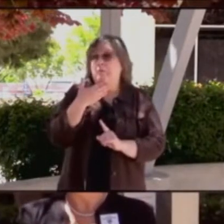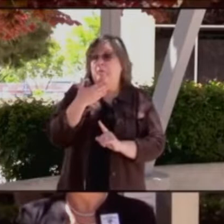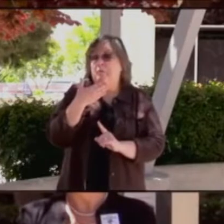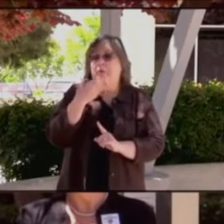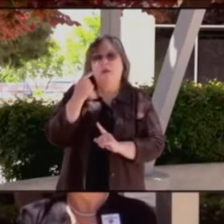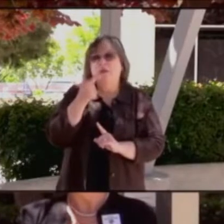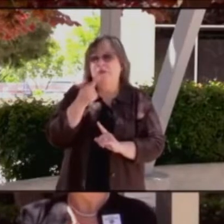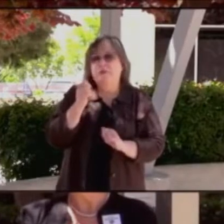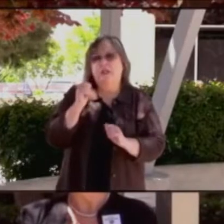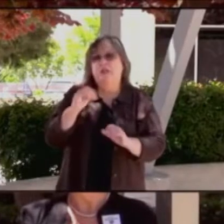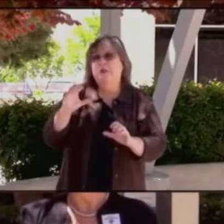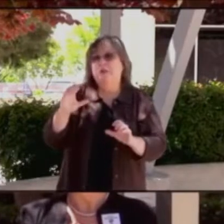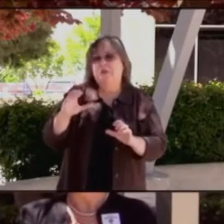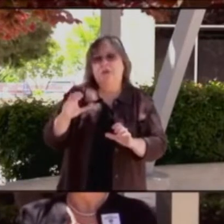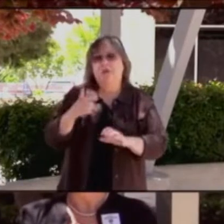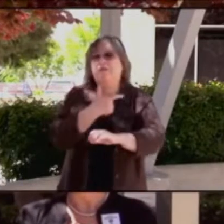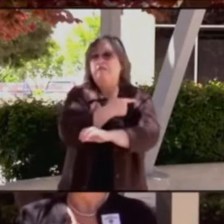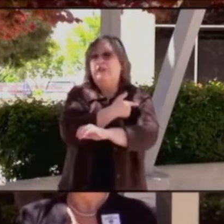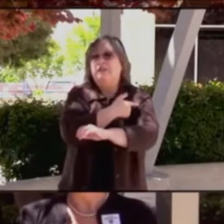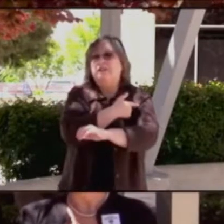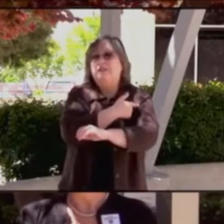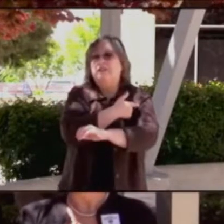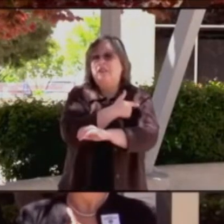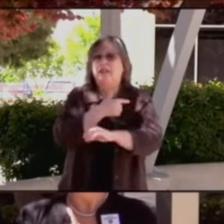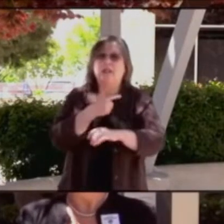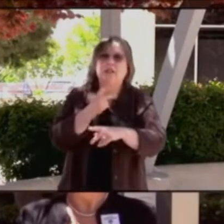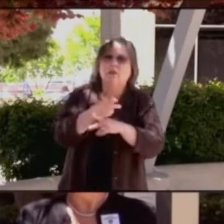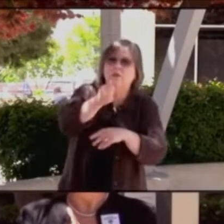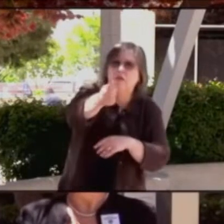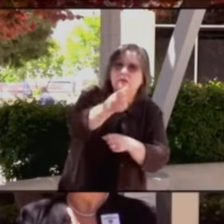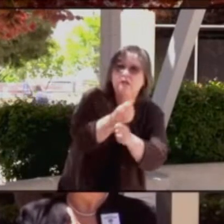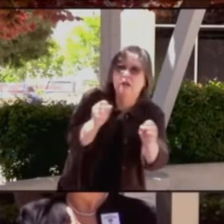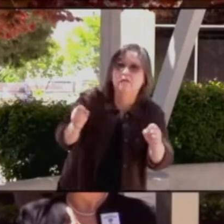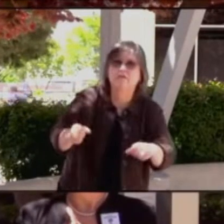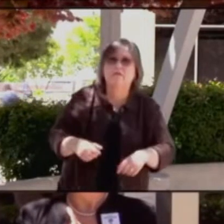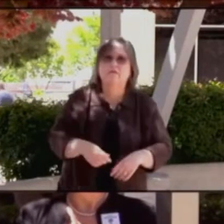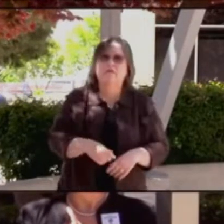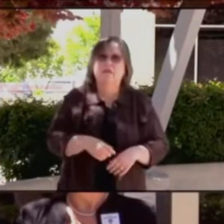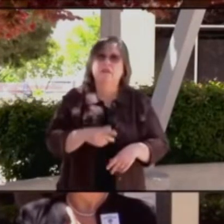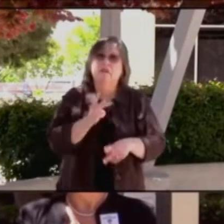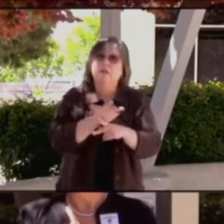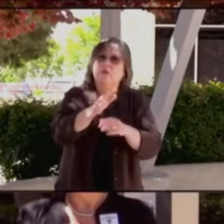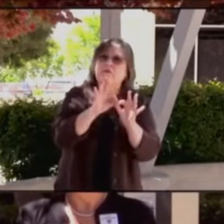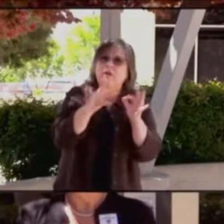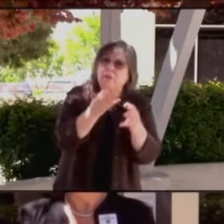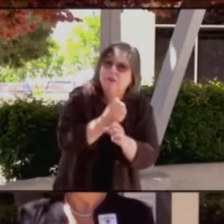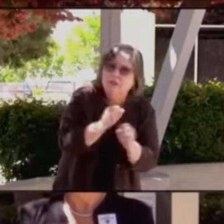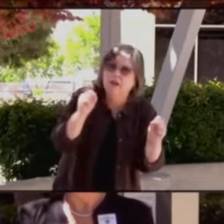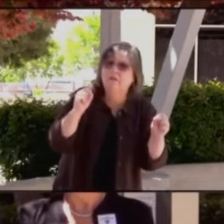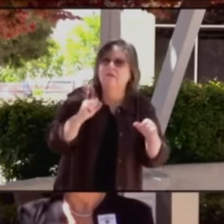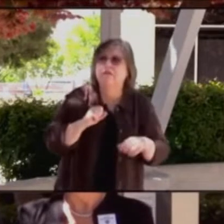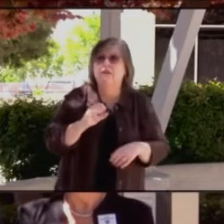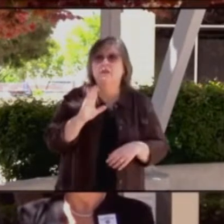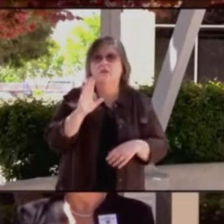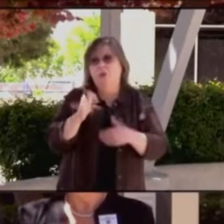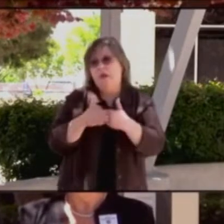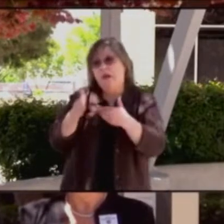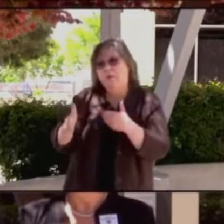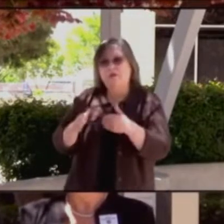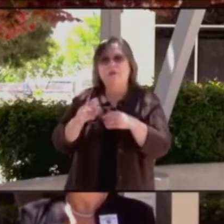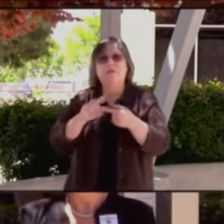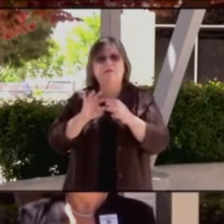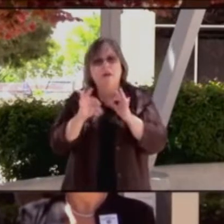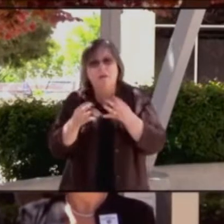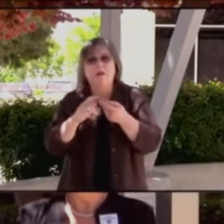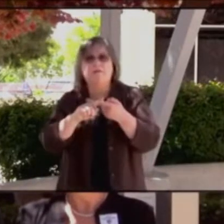to keep yourself safe, but also to protect your family, your friends, your neighbors, and your coworkers. Based